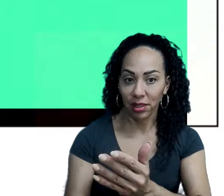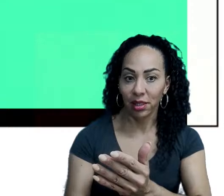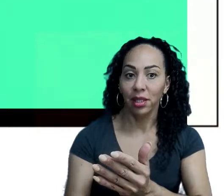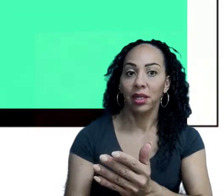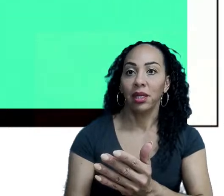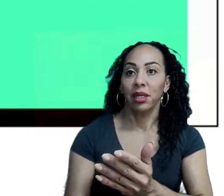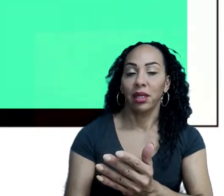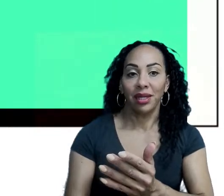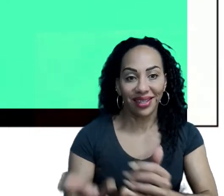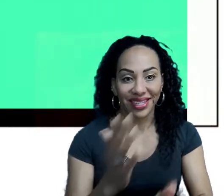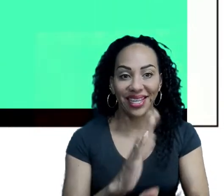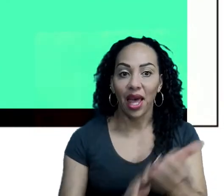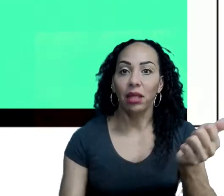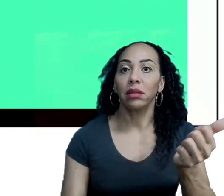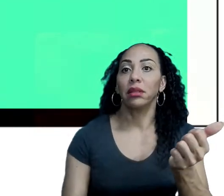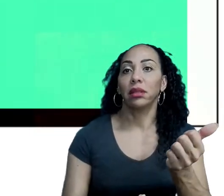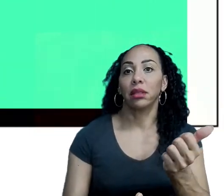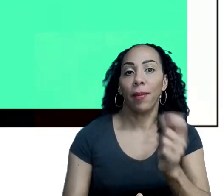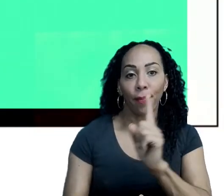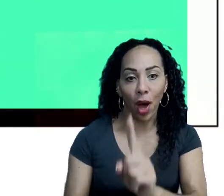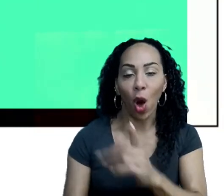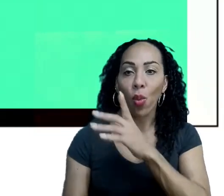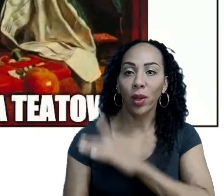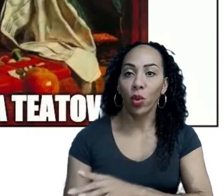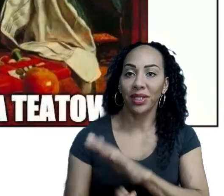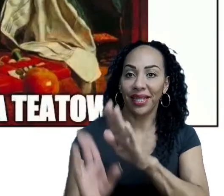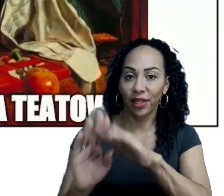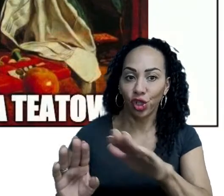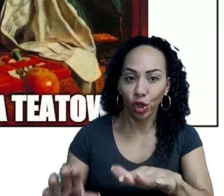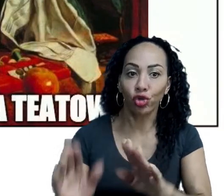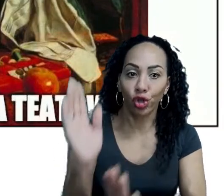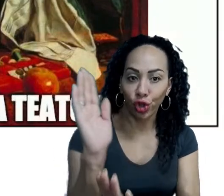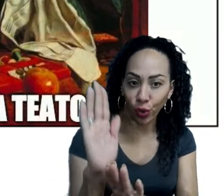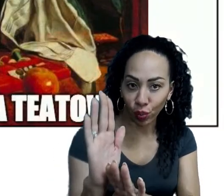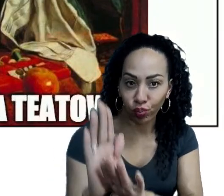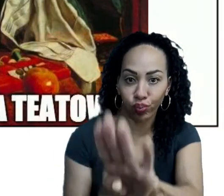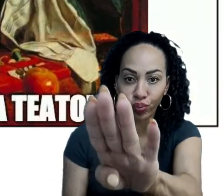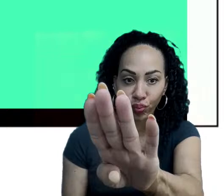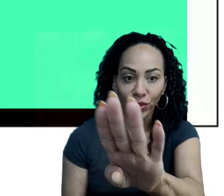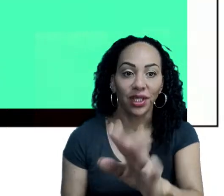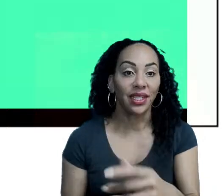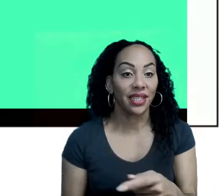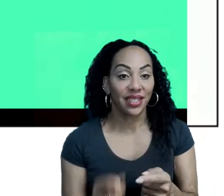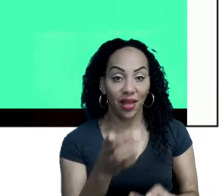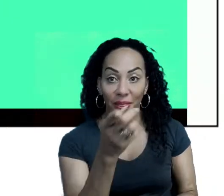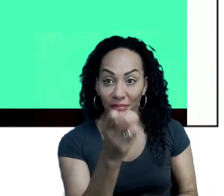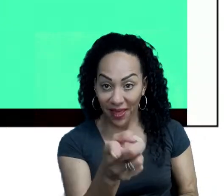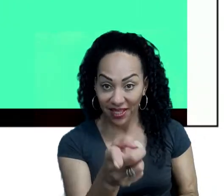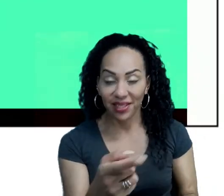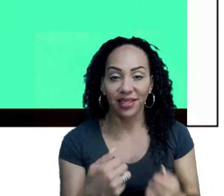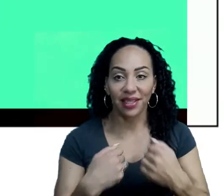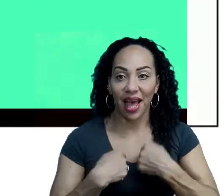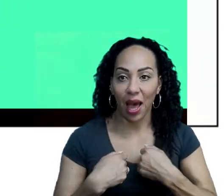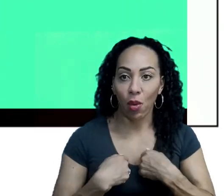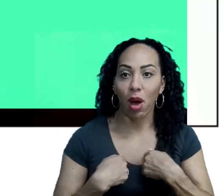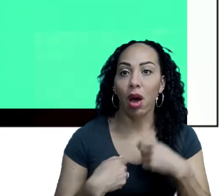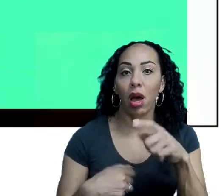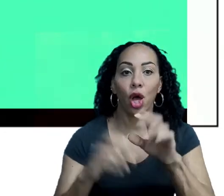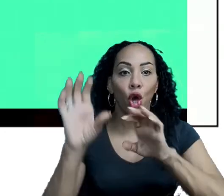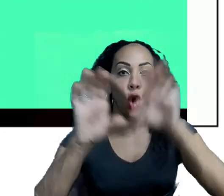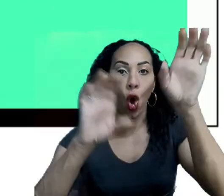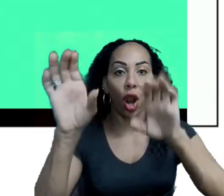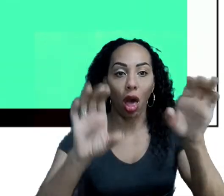well. And so this was our collaging product. Yeah, I mean, I'll put that back. So I think, you